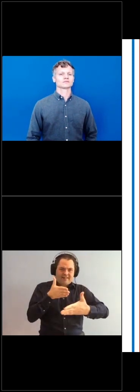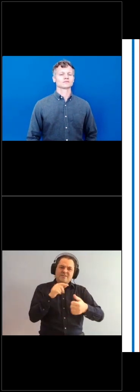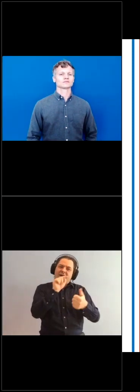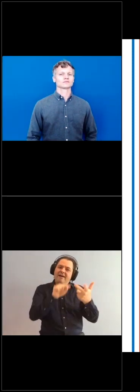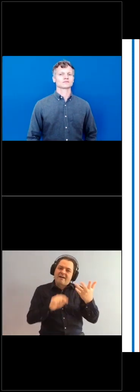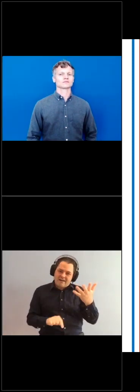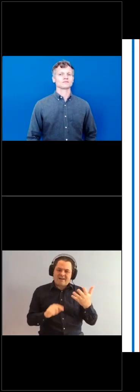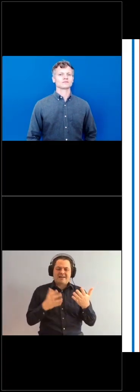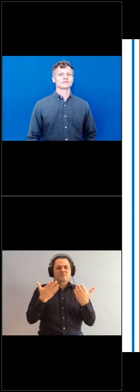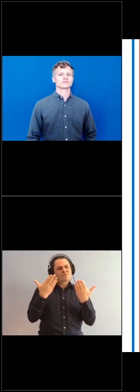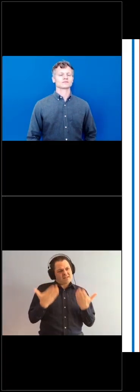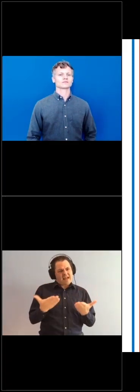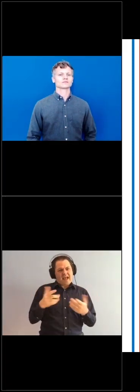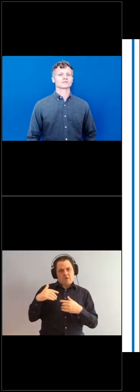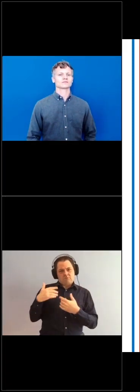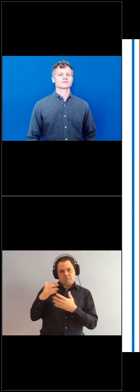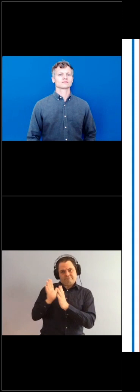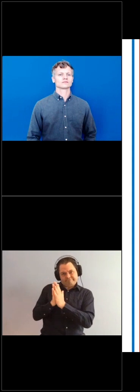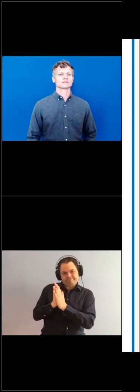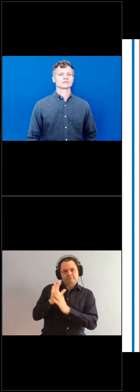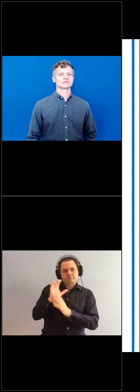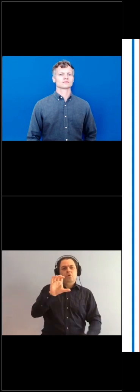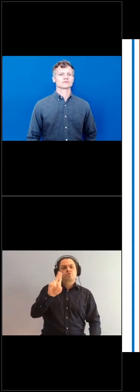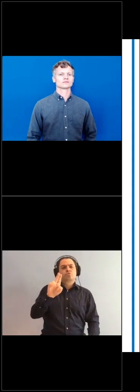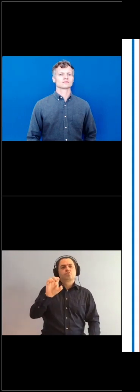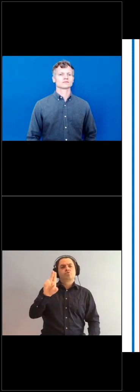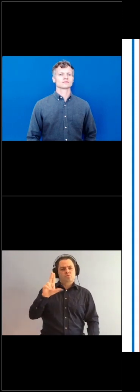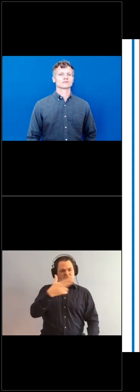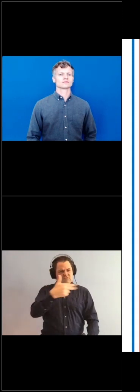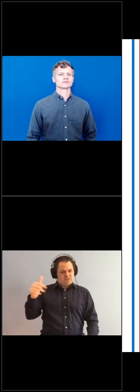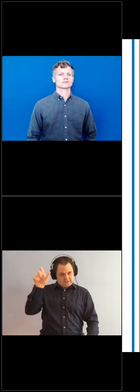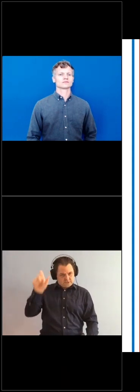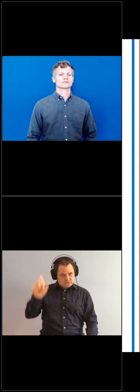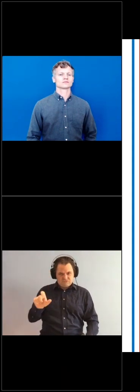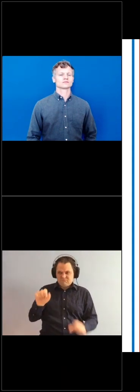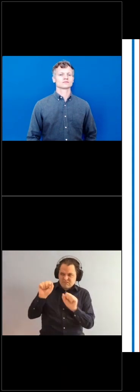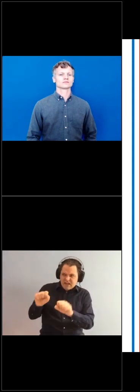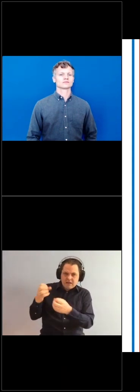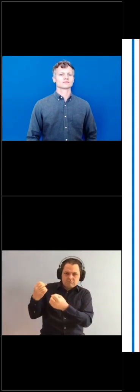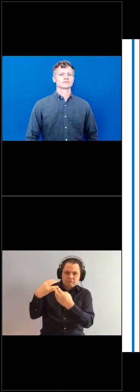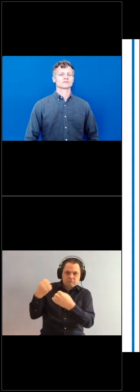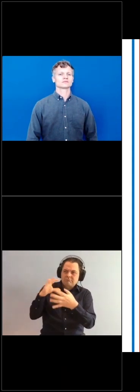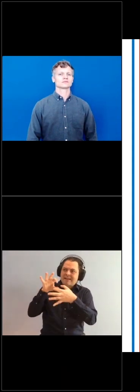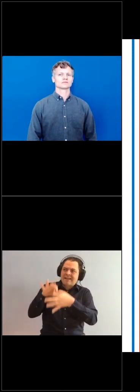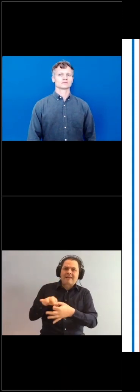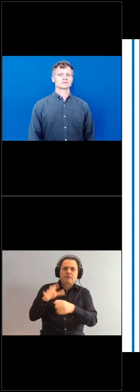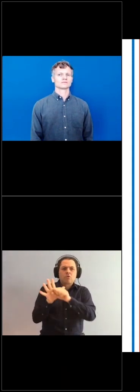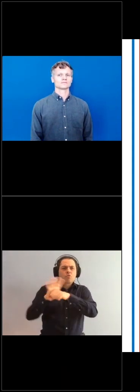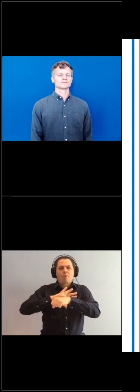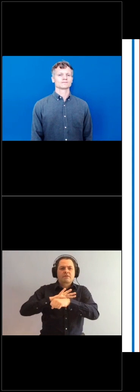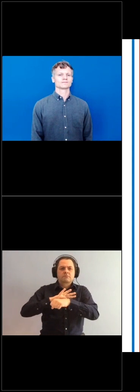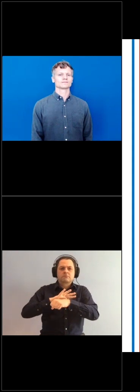Chuchu. So Chuchu, if you can provide us some highlights on the impact of COVID on persons